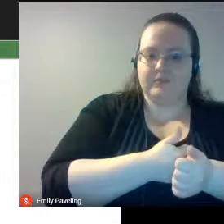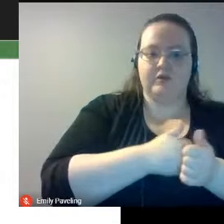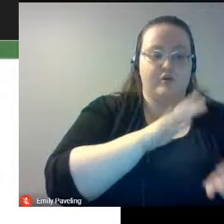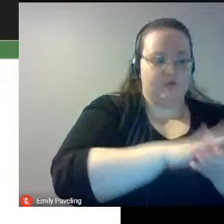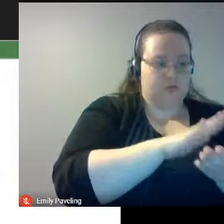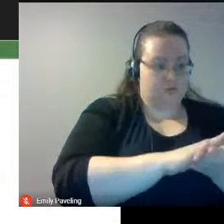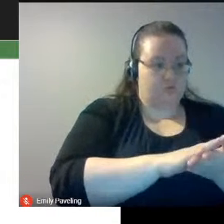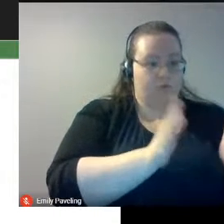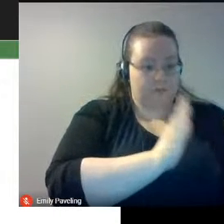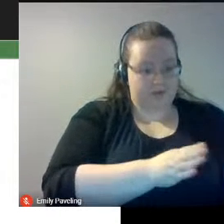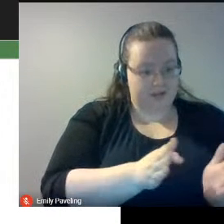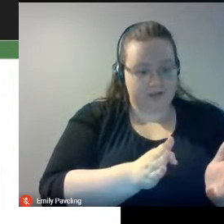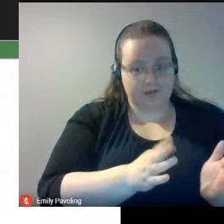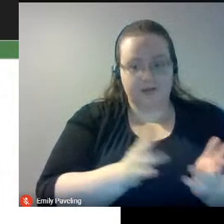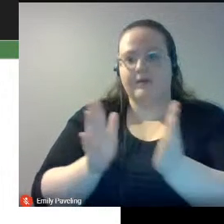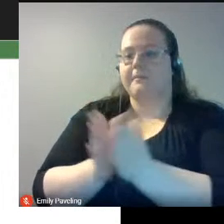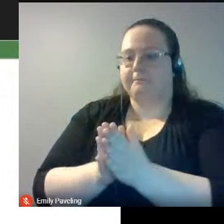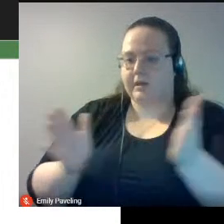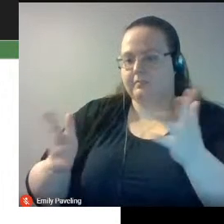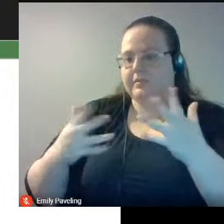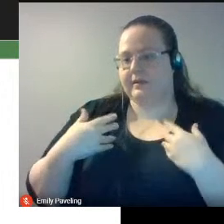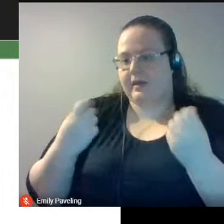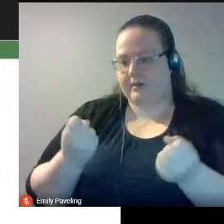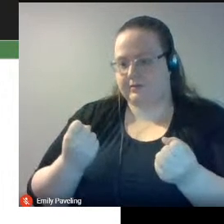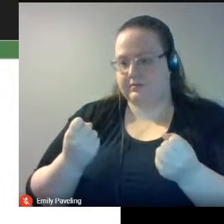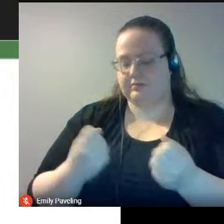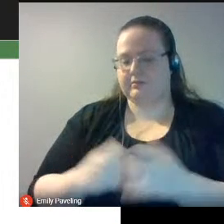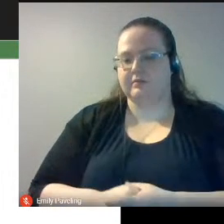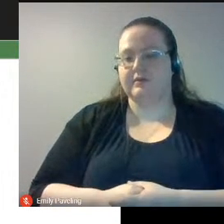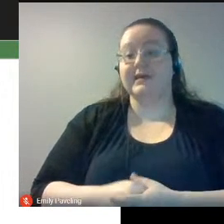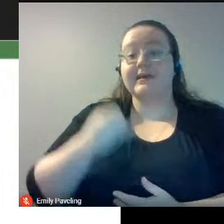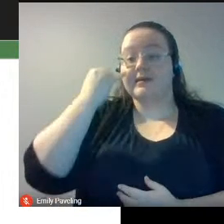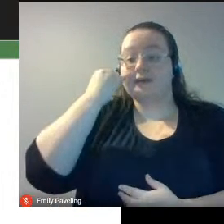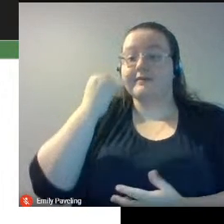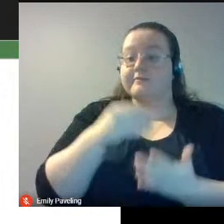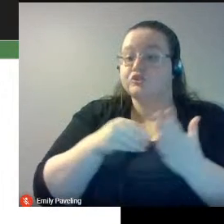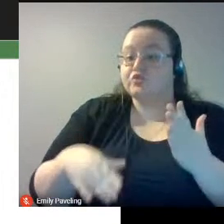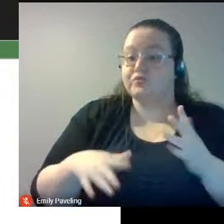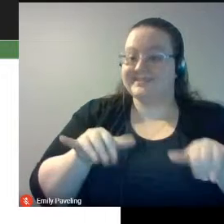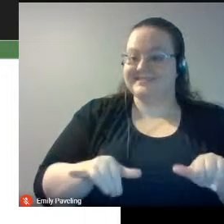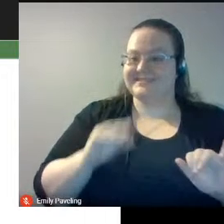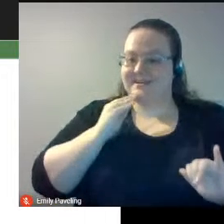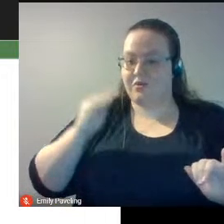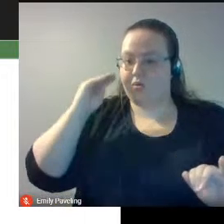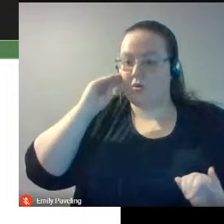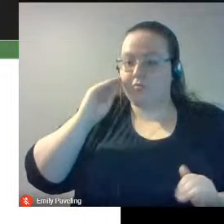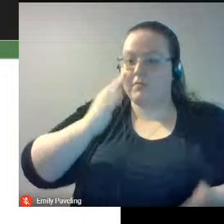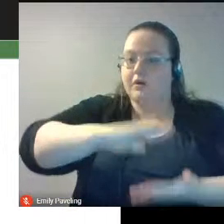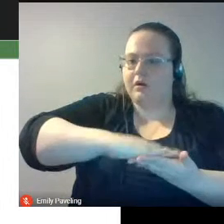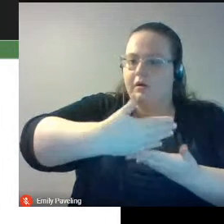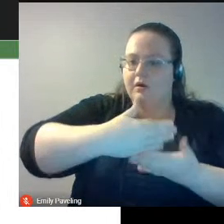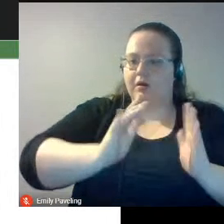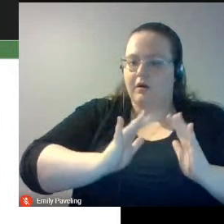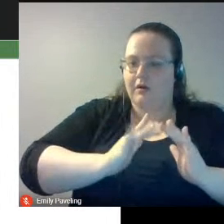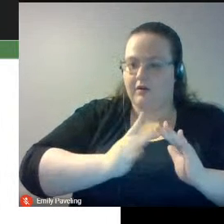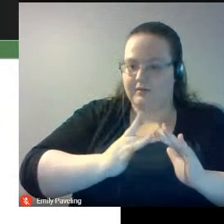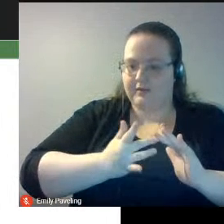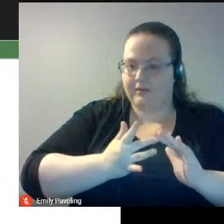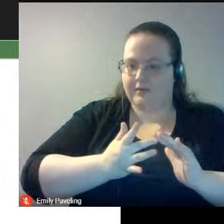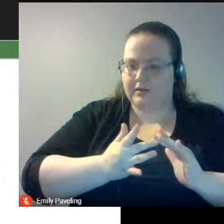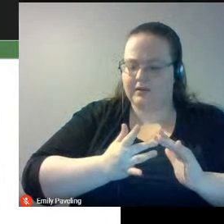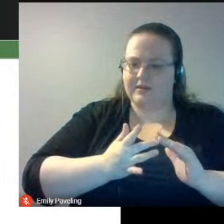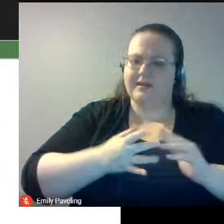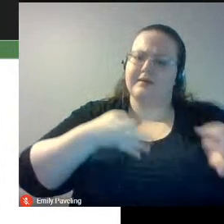advice. If your children will be learning remotely, talk to them about how the school year will be different and look for opportunities for